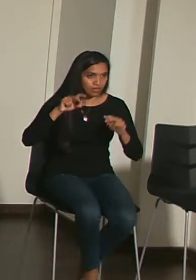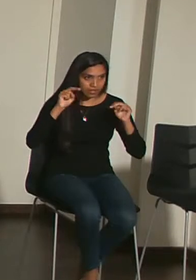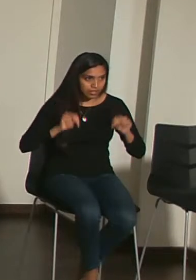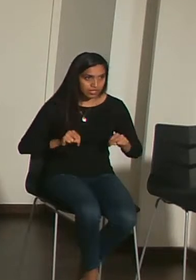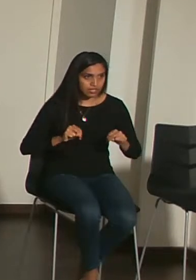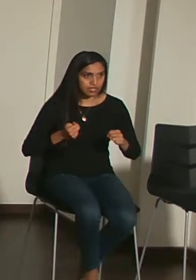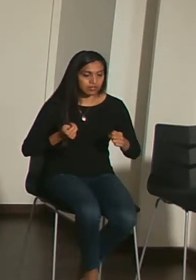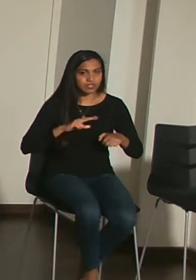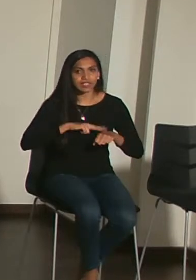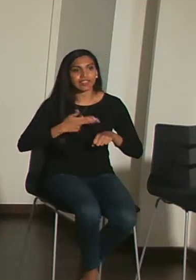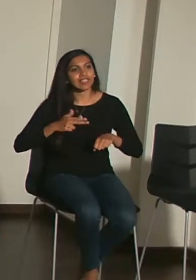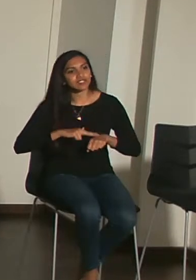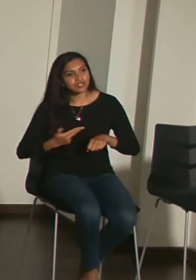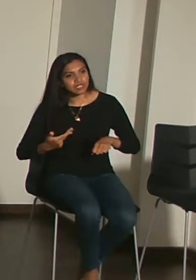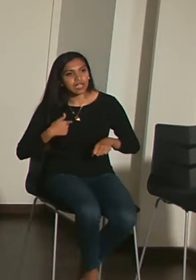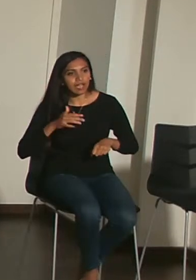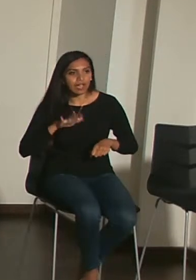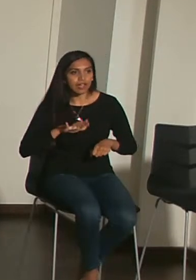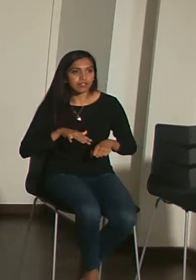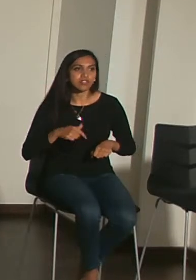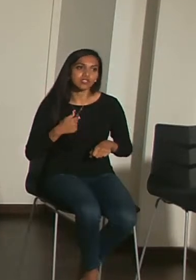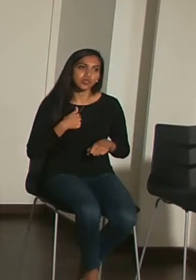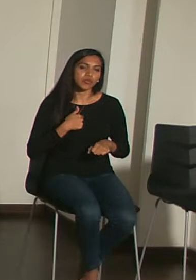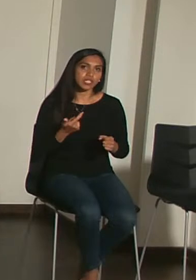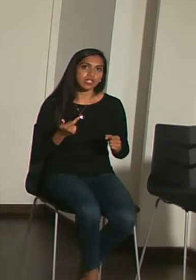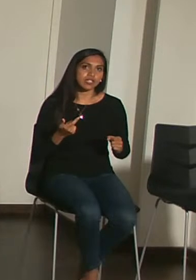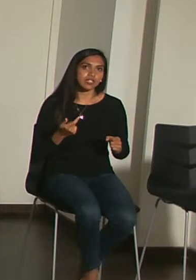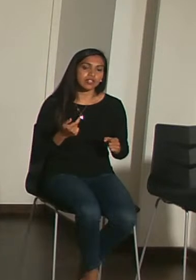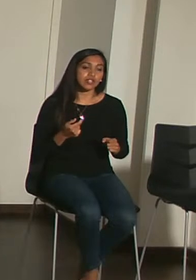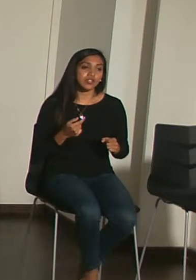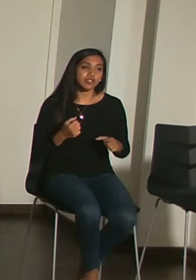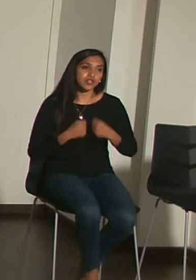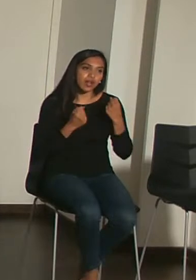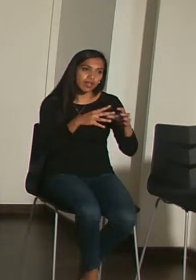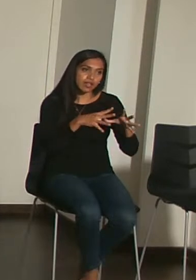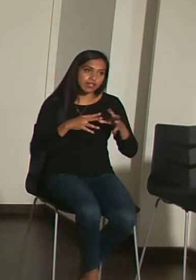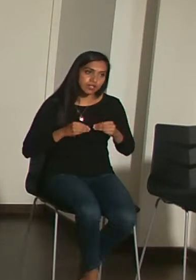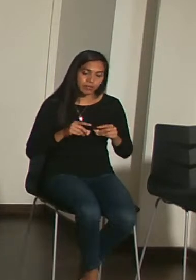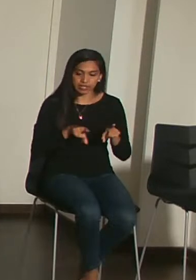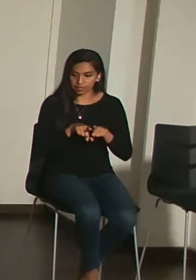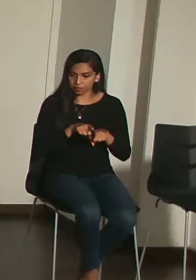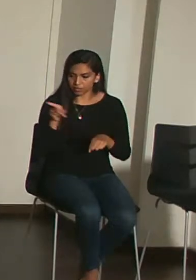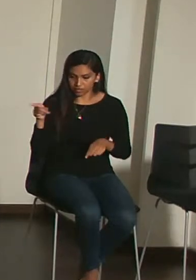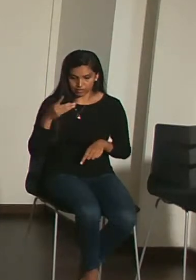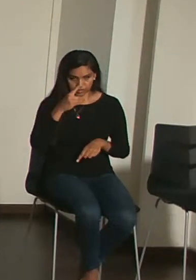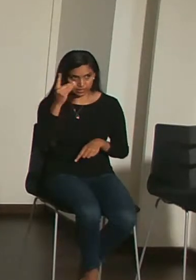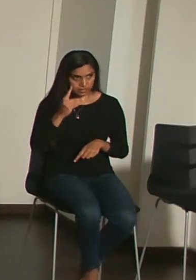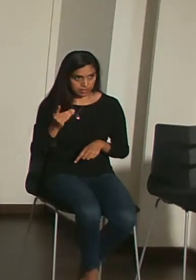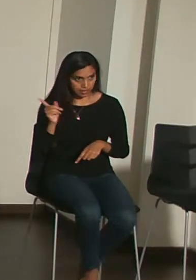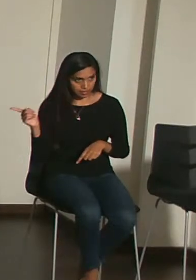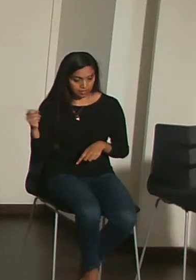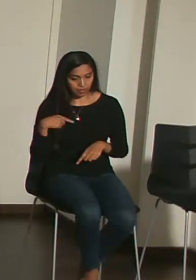a commitment of that institution, I would say. So, for design, for example, whoever we